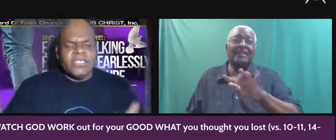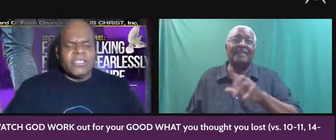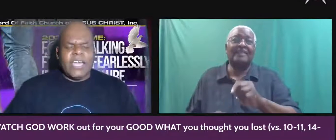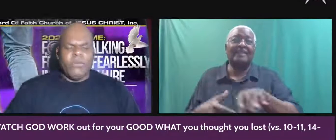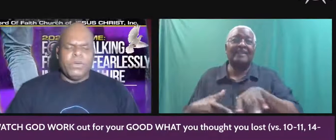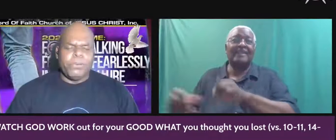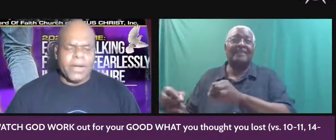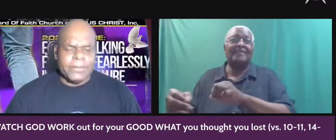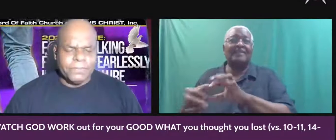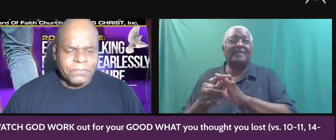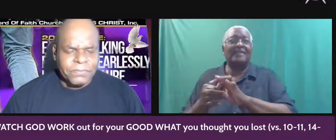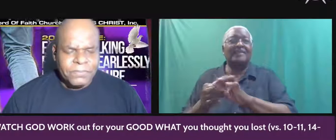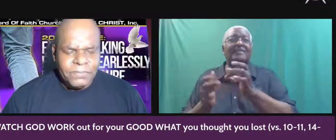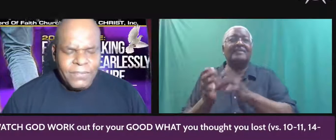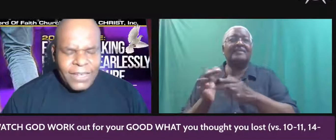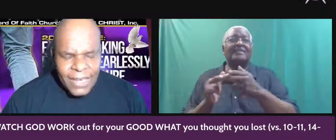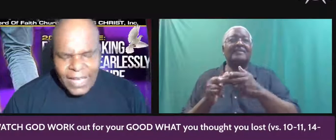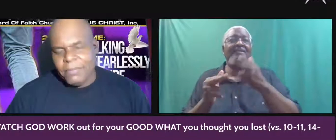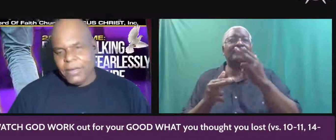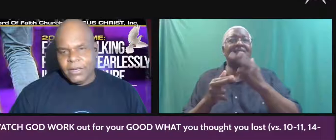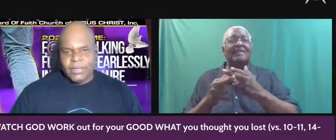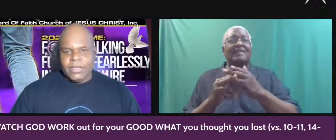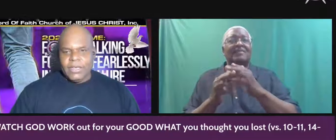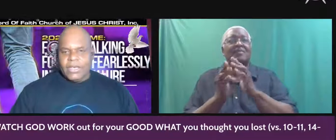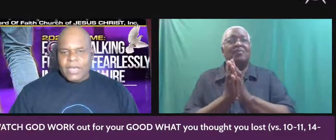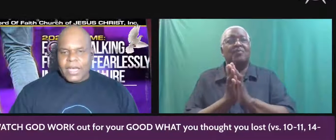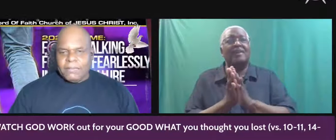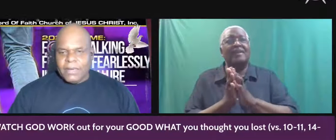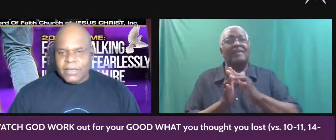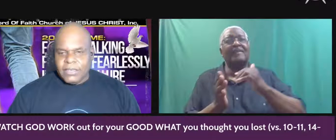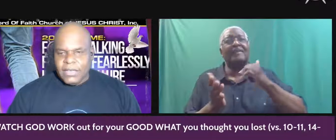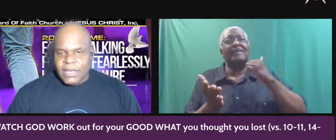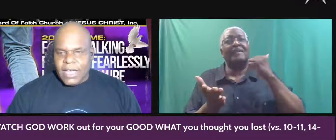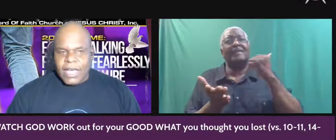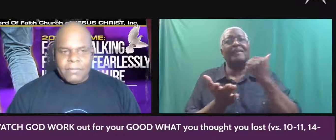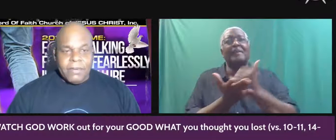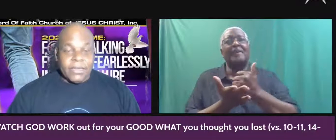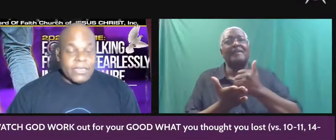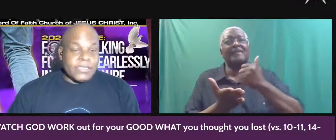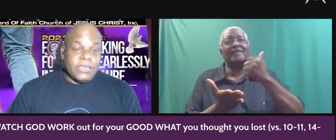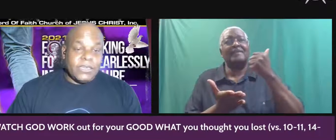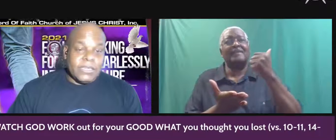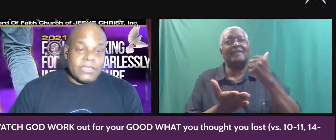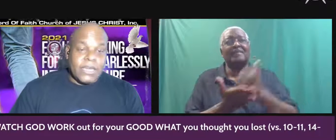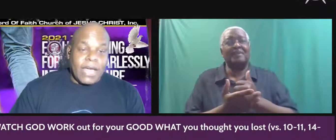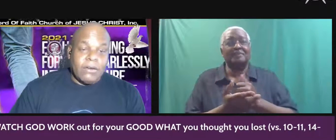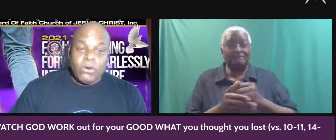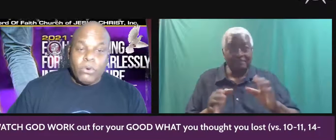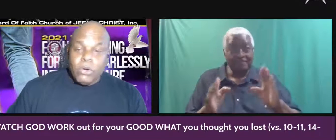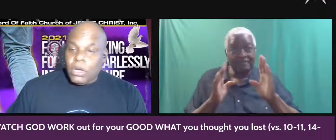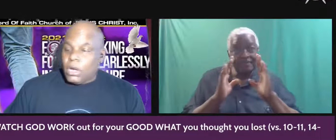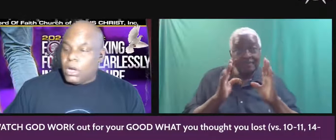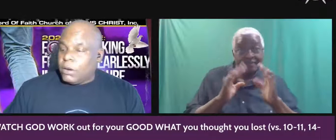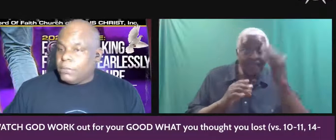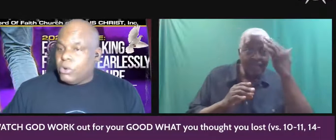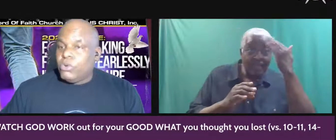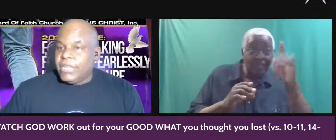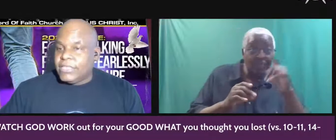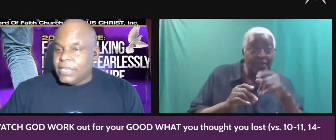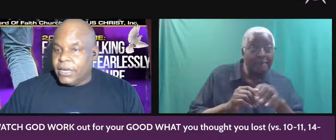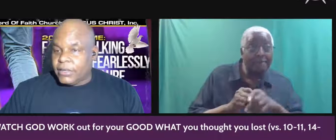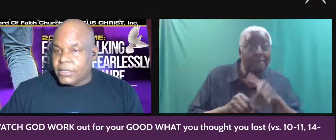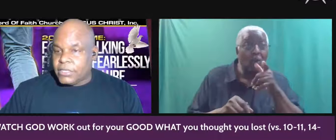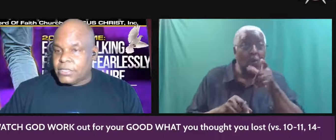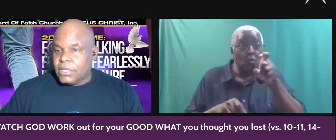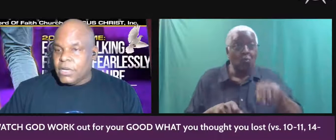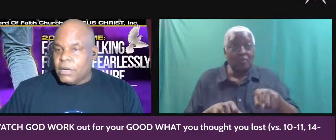In Jesus' name we pray. Amen. Amen. Amen. Listen, listen. I don't know who